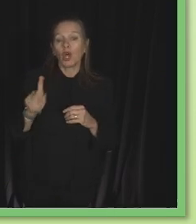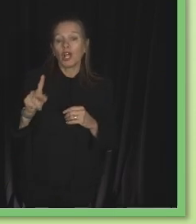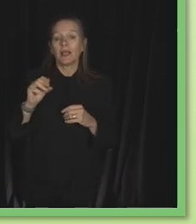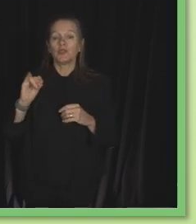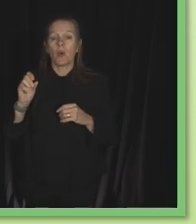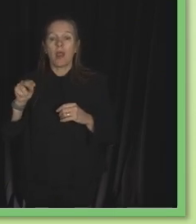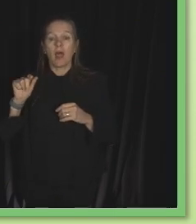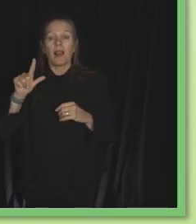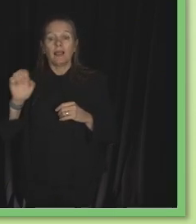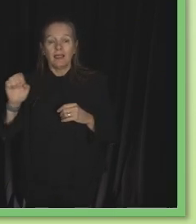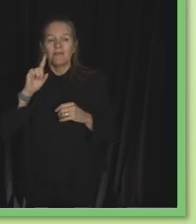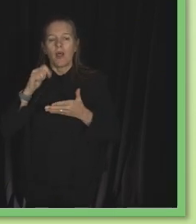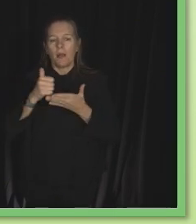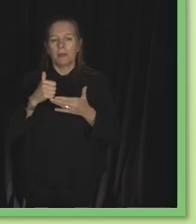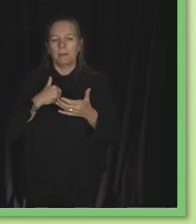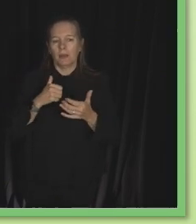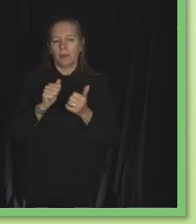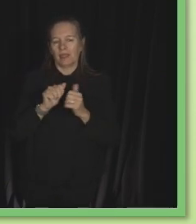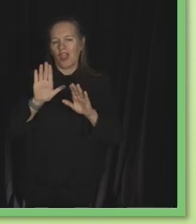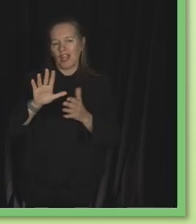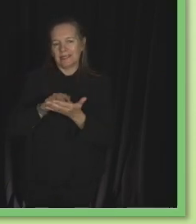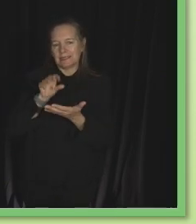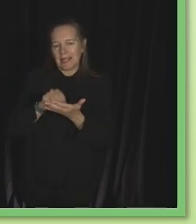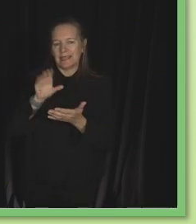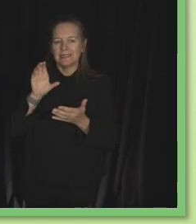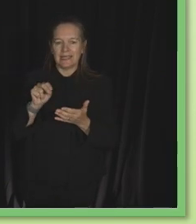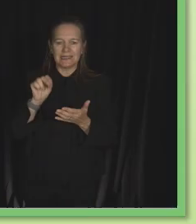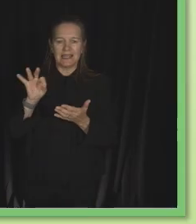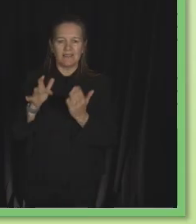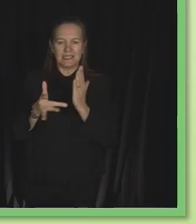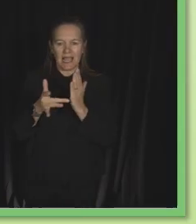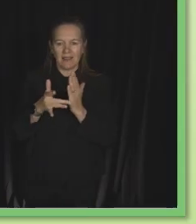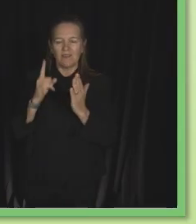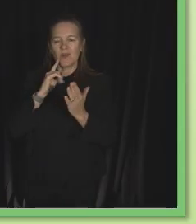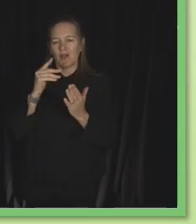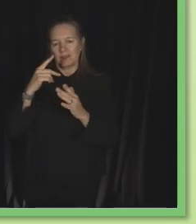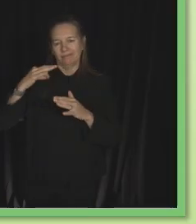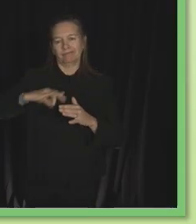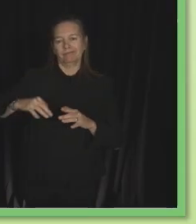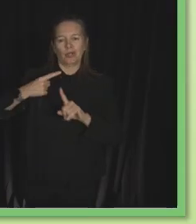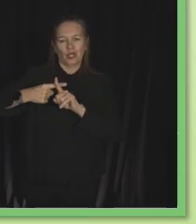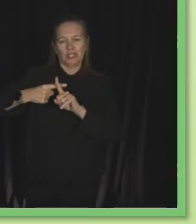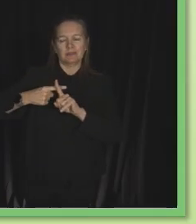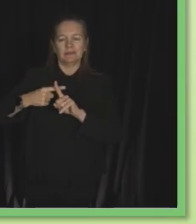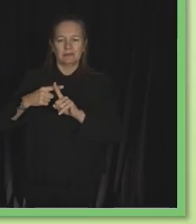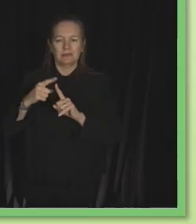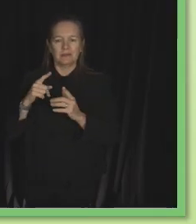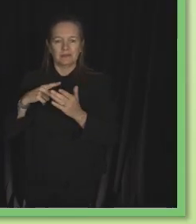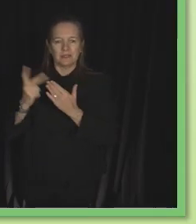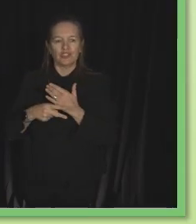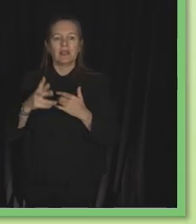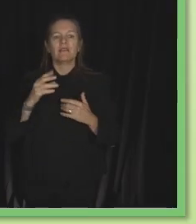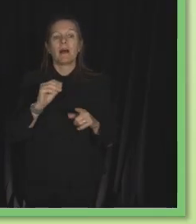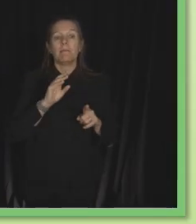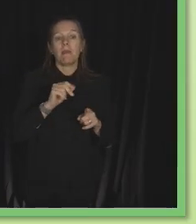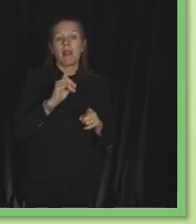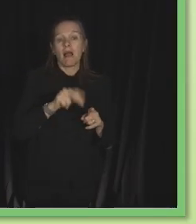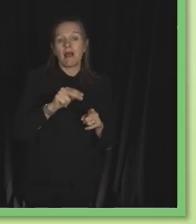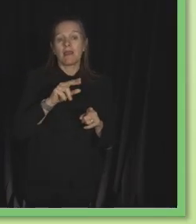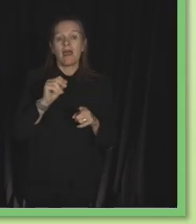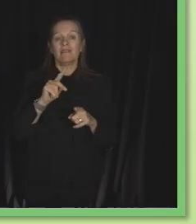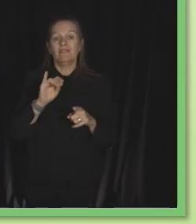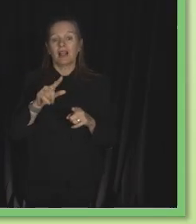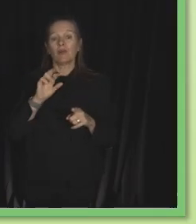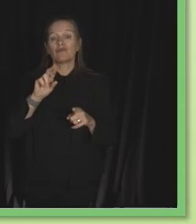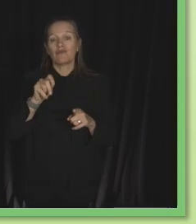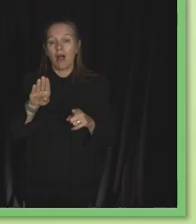Good initiatives. Jan Mellon and Phil Robb, my Ericsson colleagues, for their support as always. And James Purin,